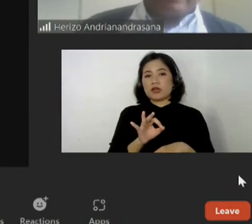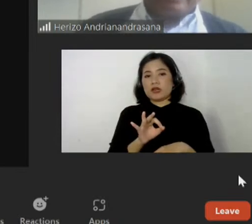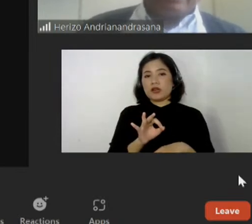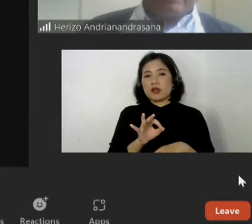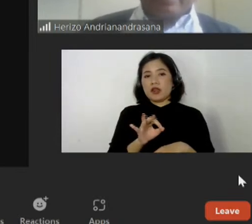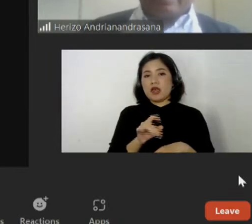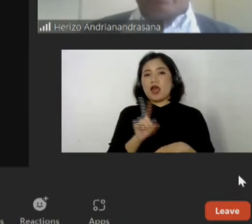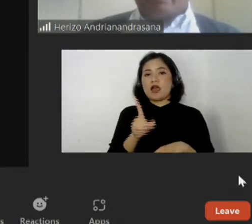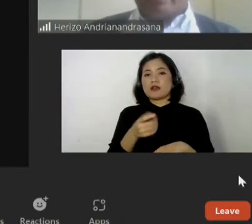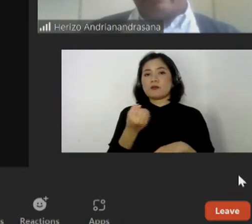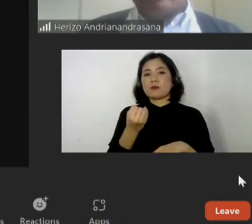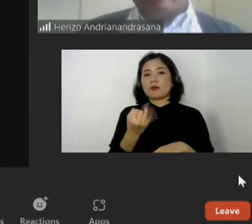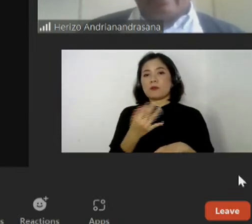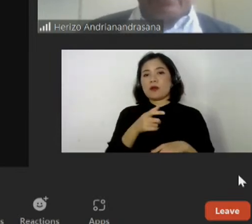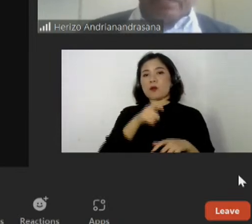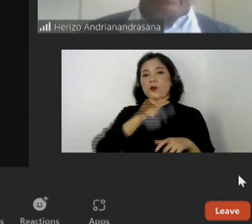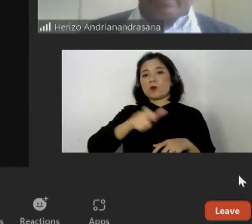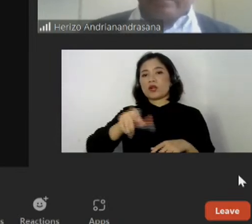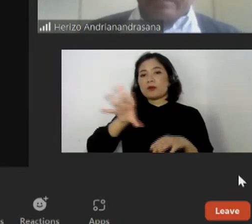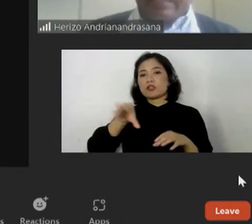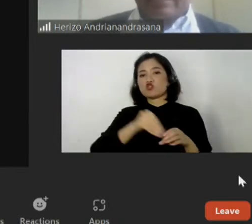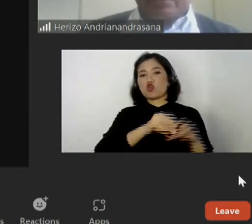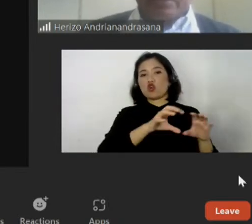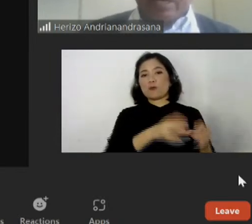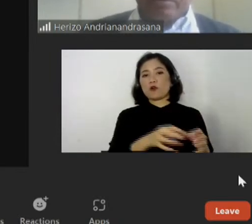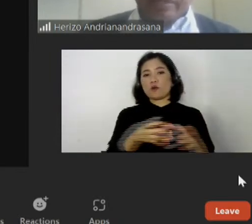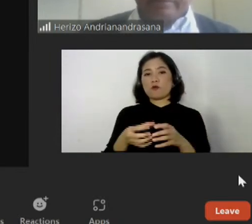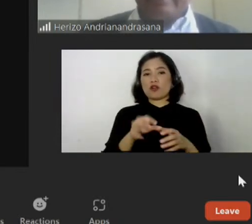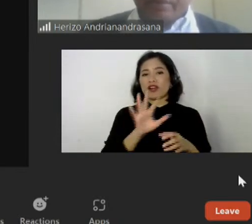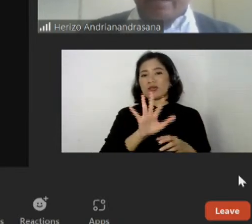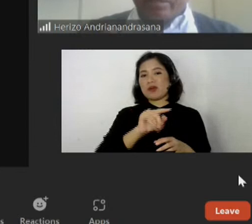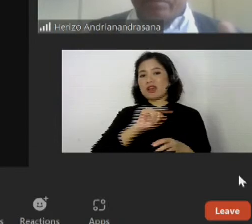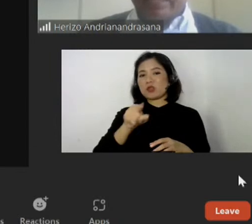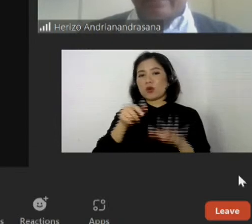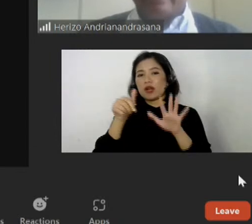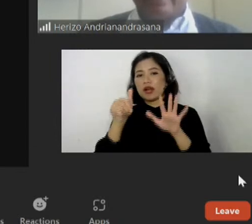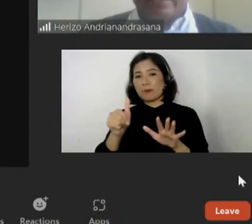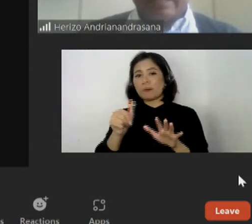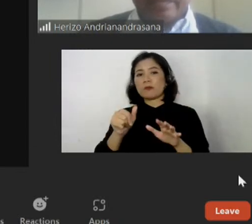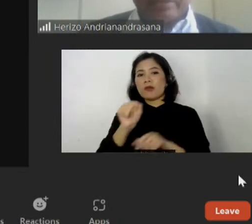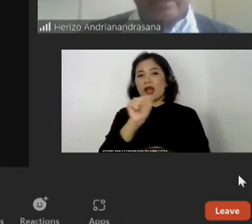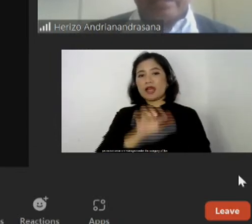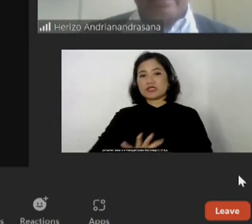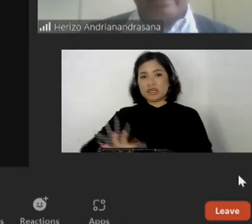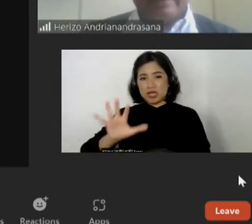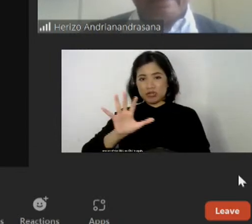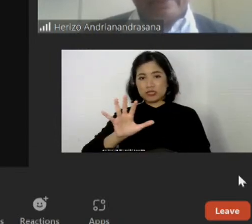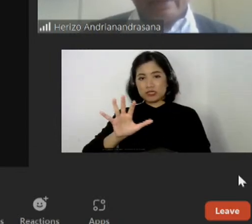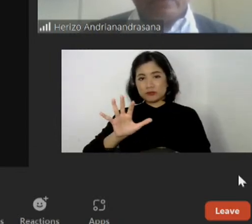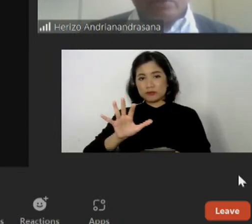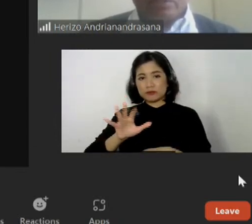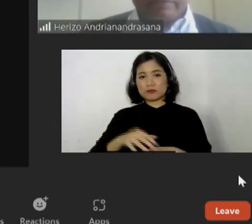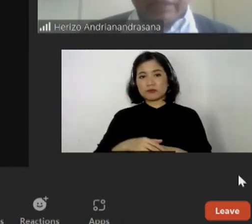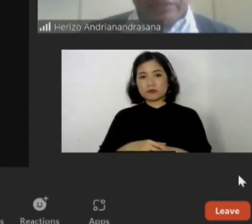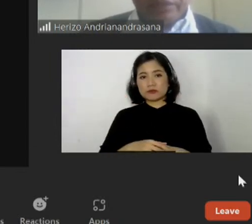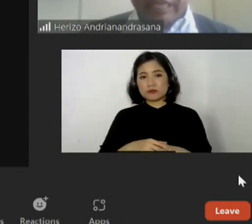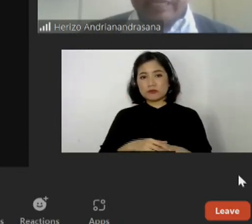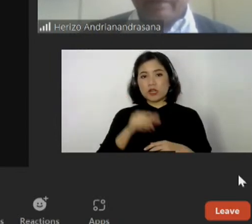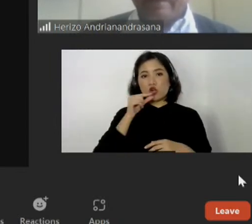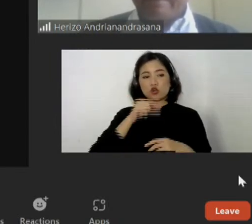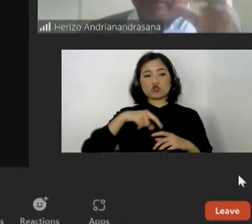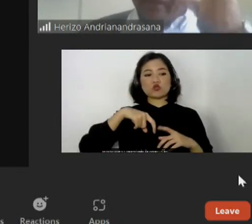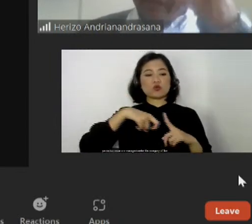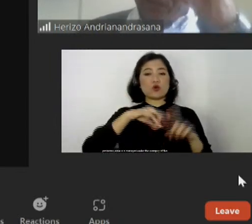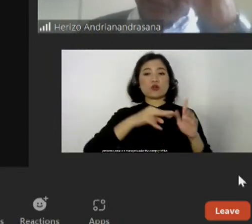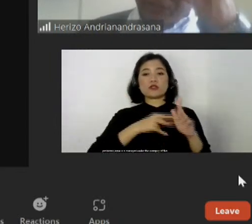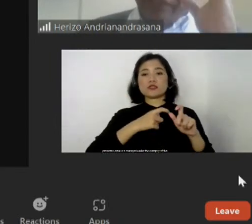are managed under the category 5 and 6 of the IUCN. So IUCN is the International Union for Conservation of